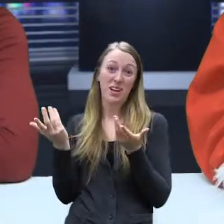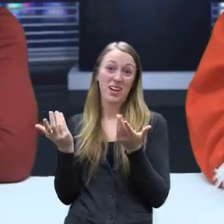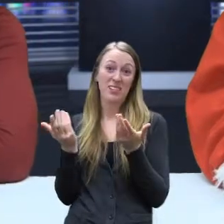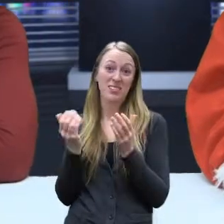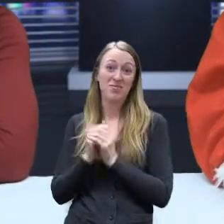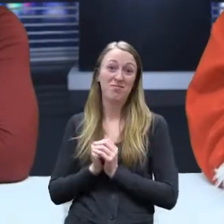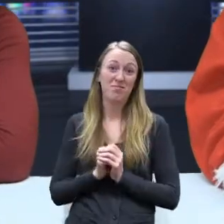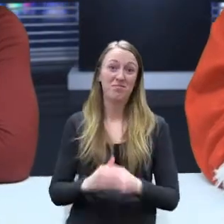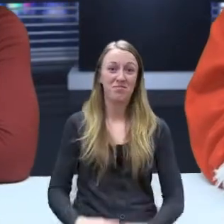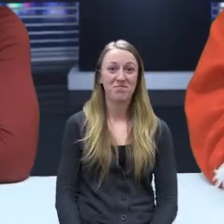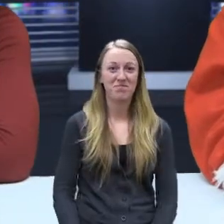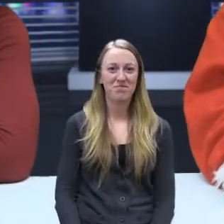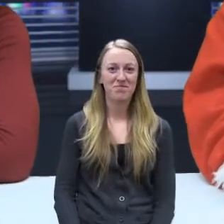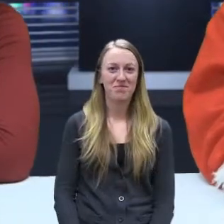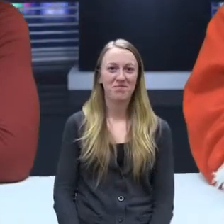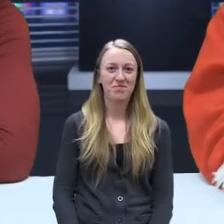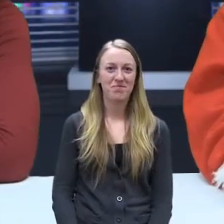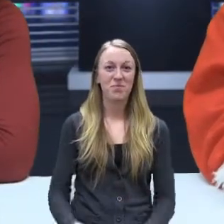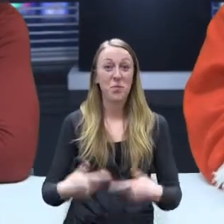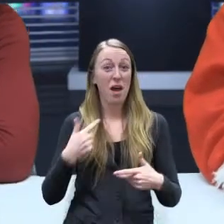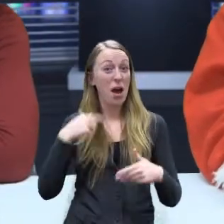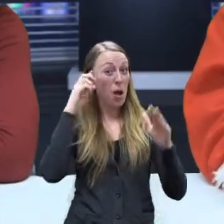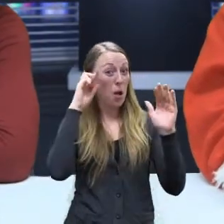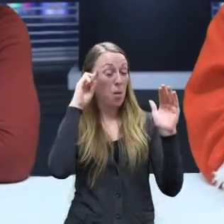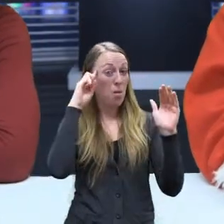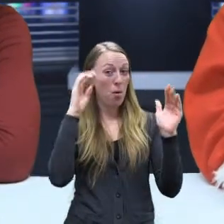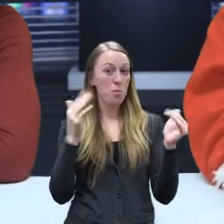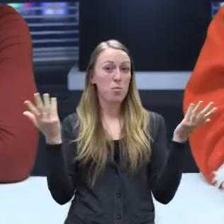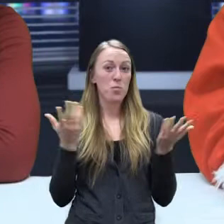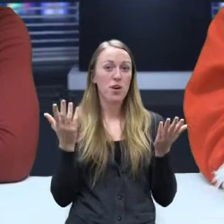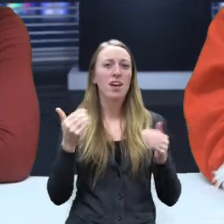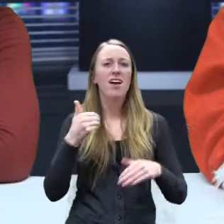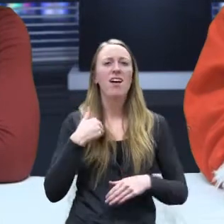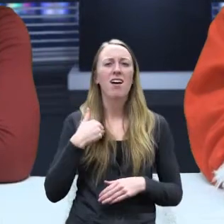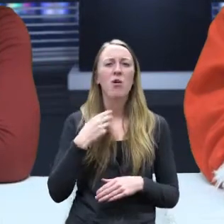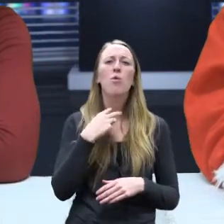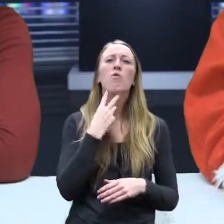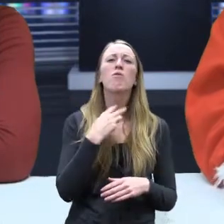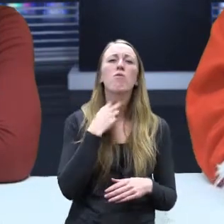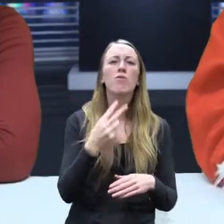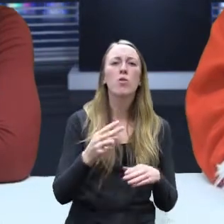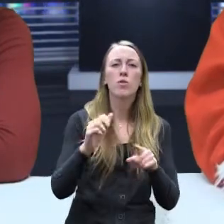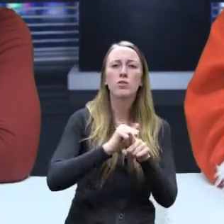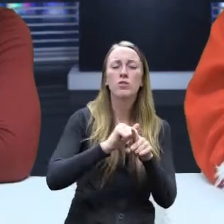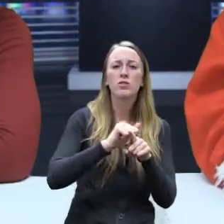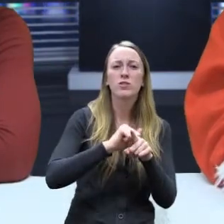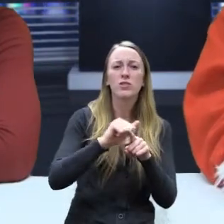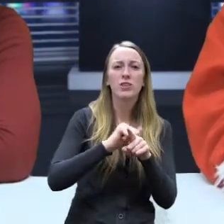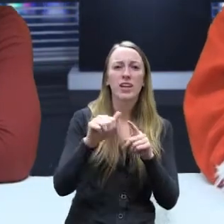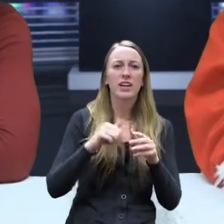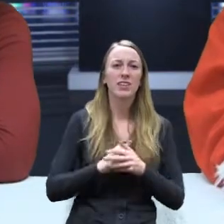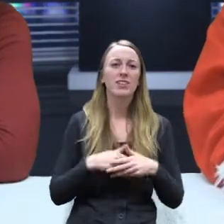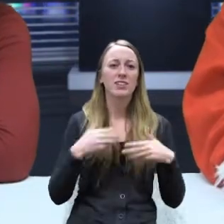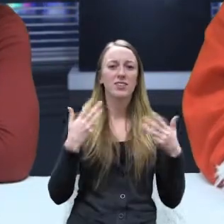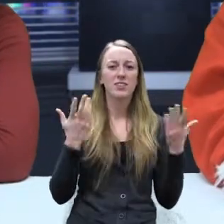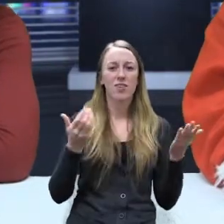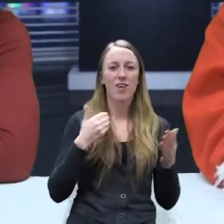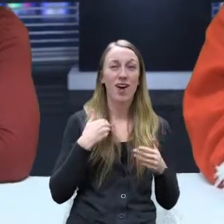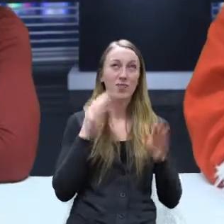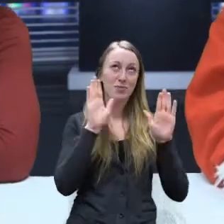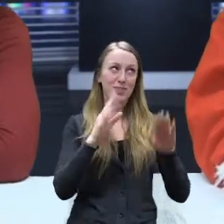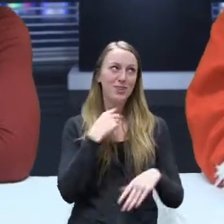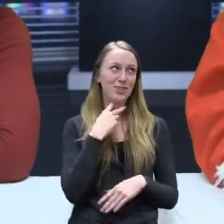a close second. Well, I'm hoping to get some voice training lessons to develop a real, authentic Winbuck accent like you